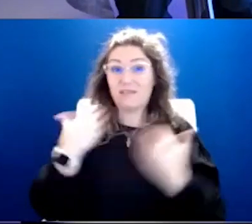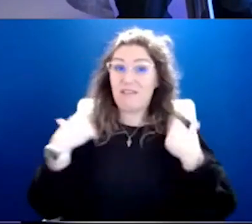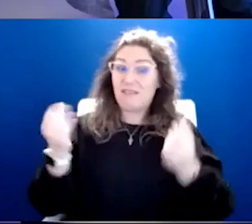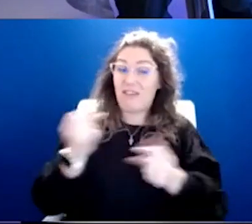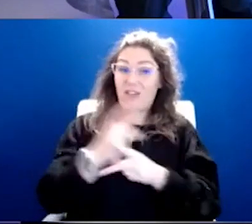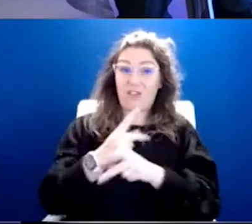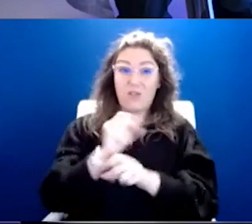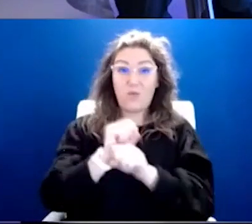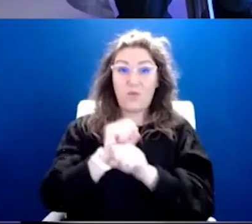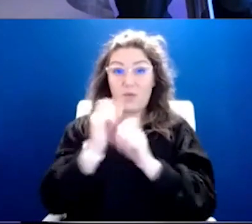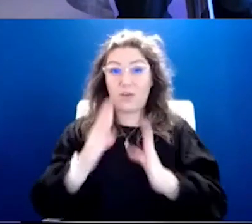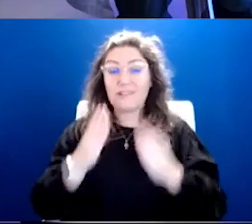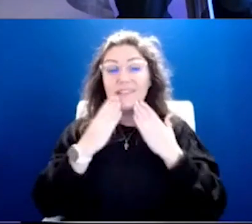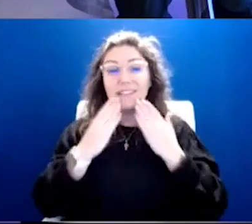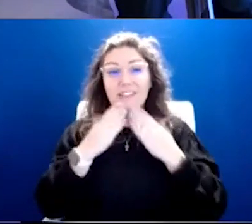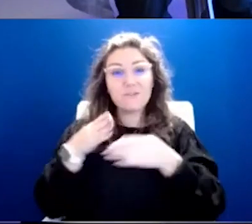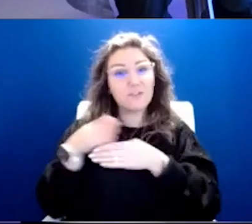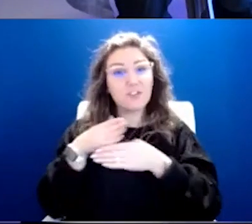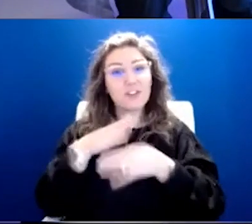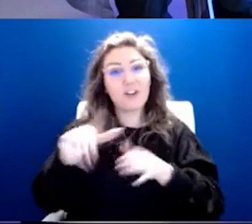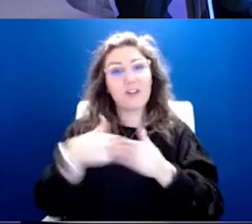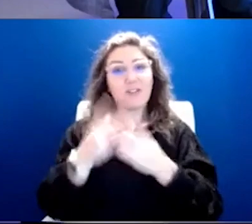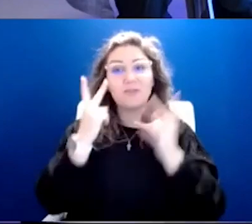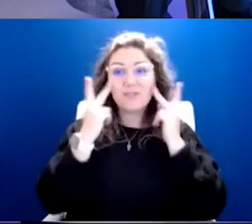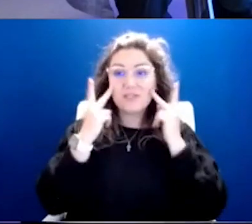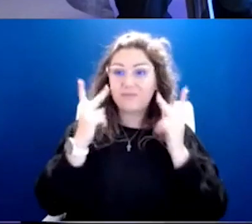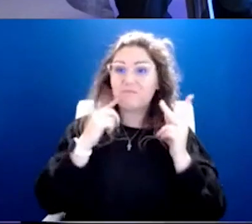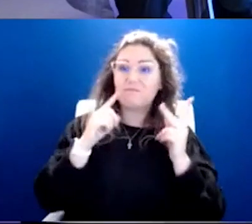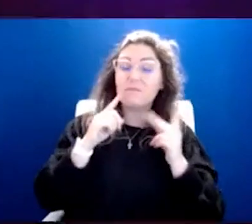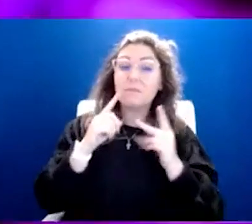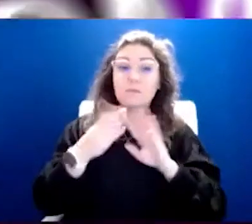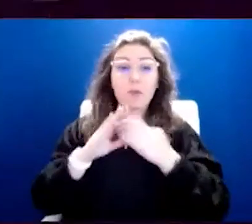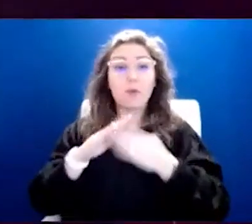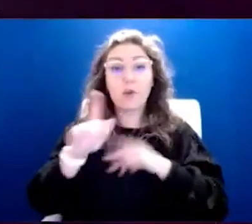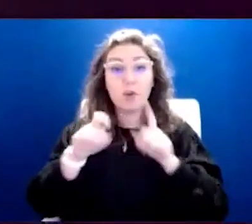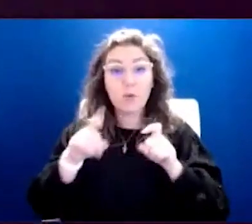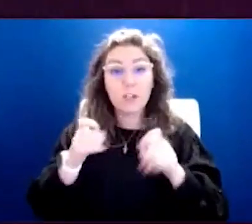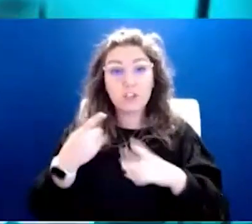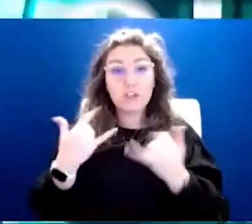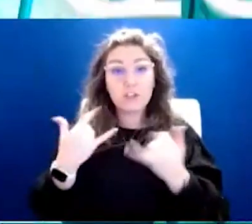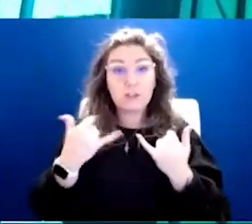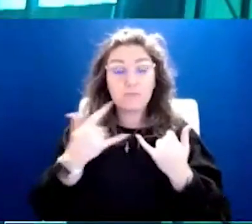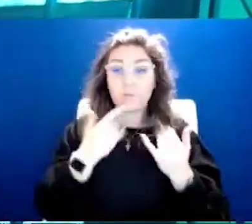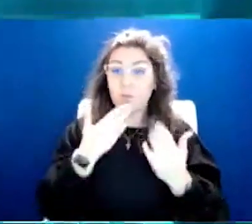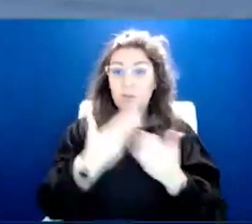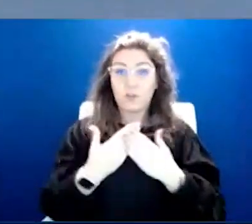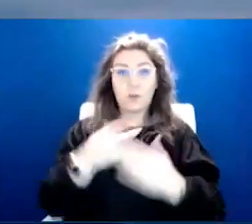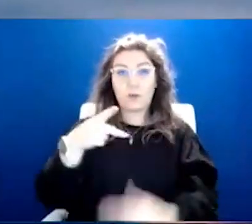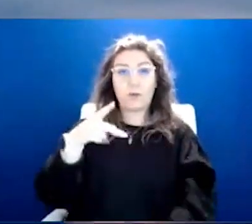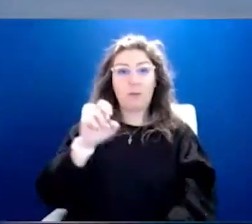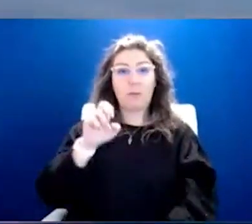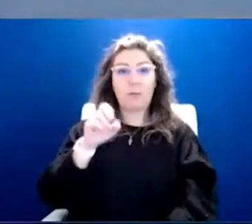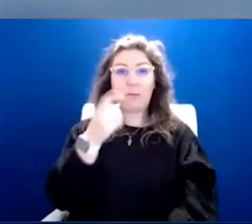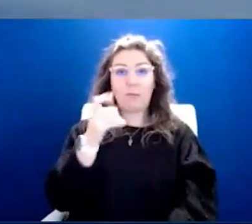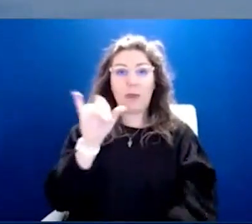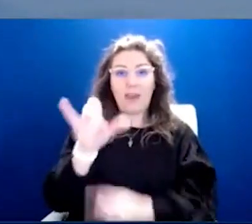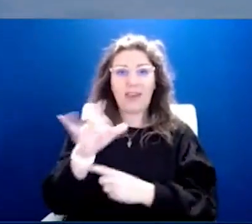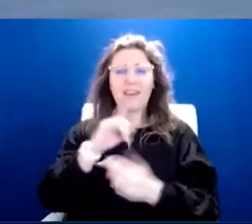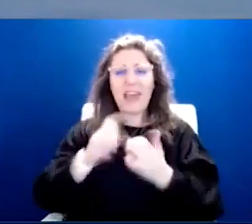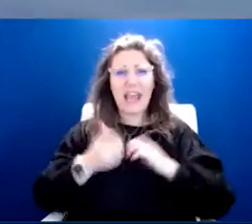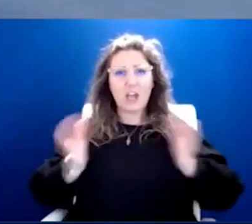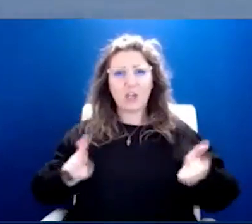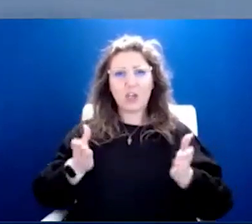you for sharing all that you see and all that you know. Let's get to some community questions today. We've got some good ones. Peggy wants to know, how do you encourage people who